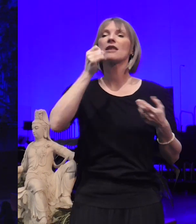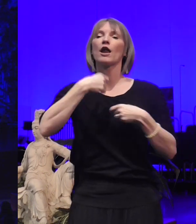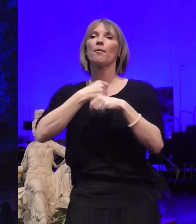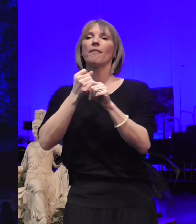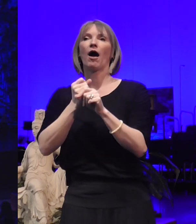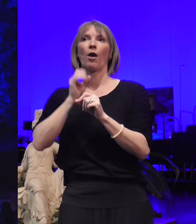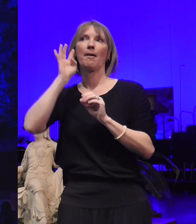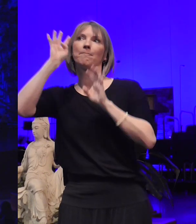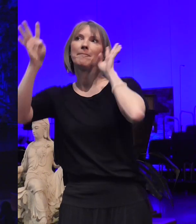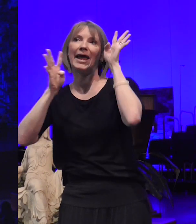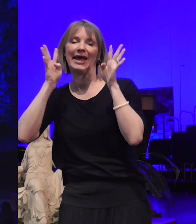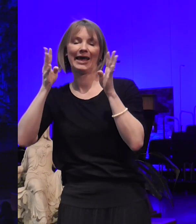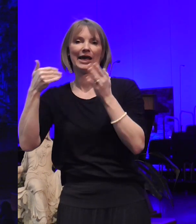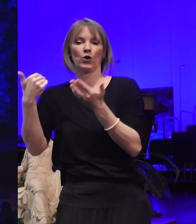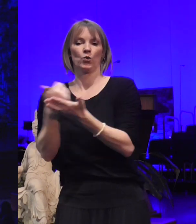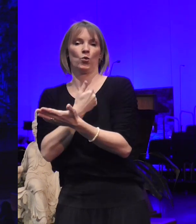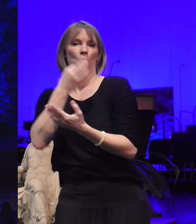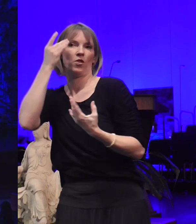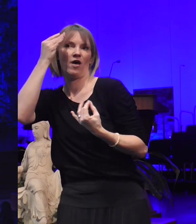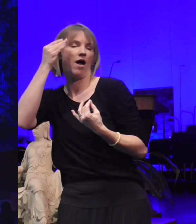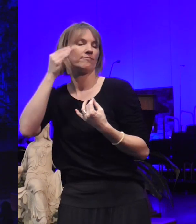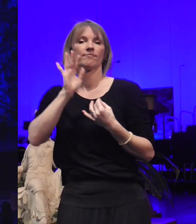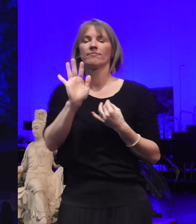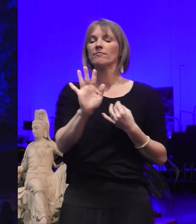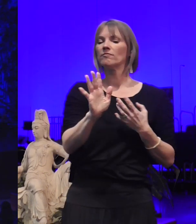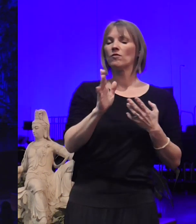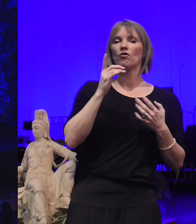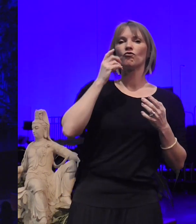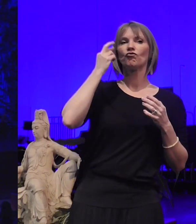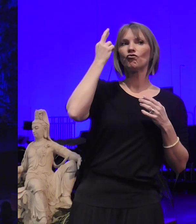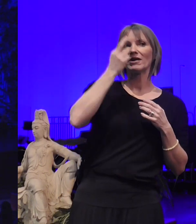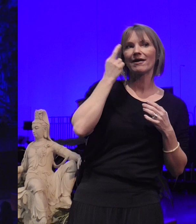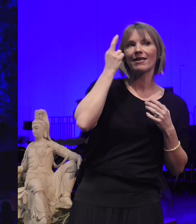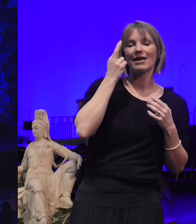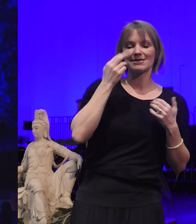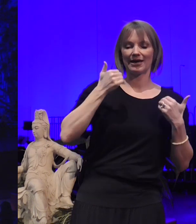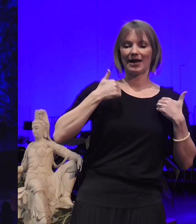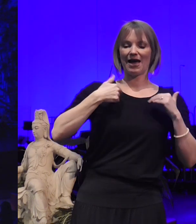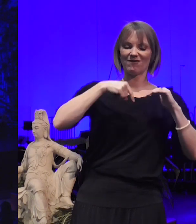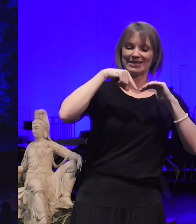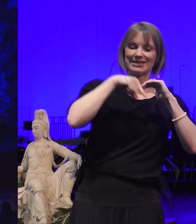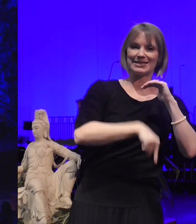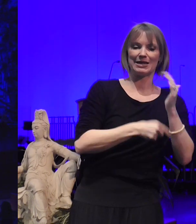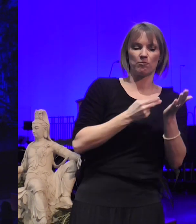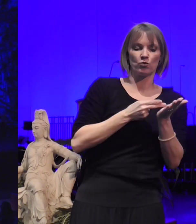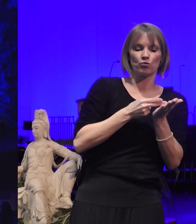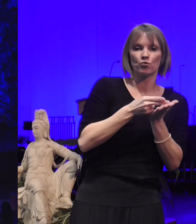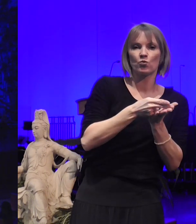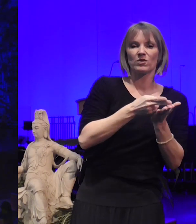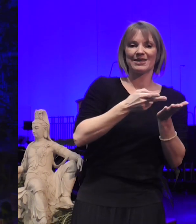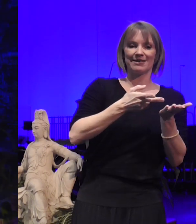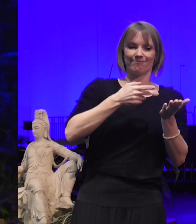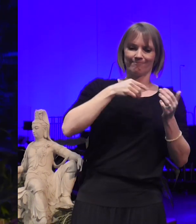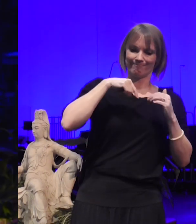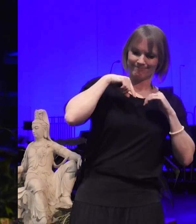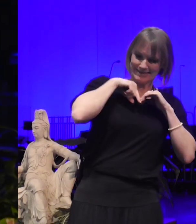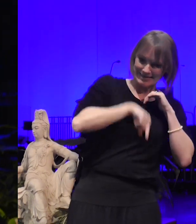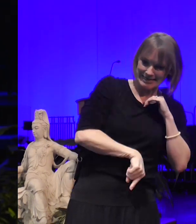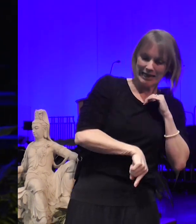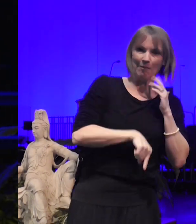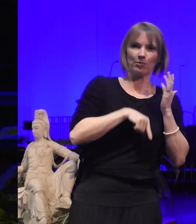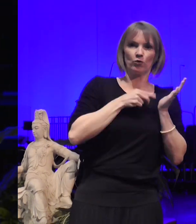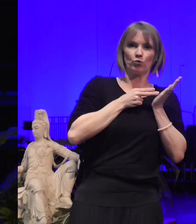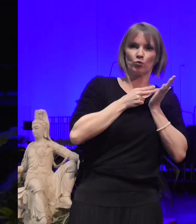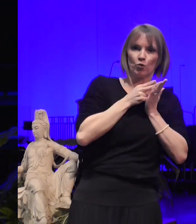making up new thoughts. It's about realizing that there are deep truths, deep down